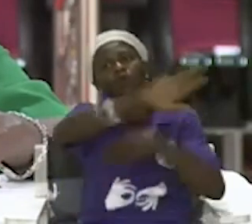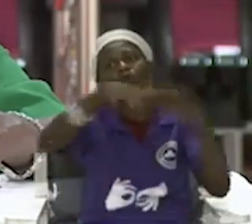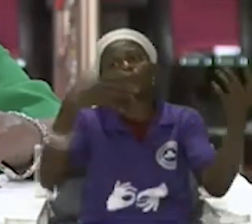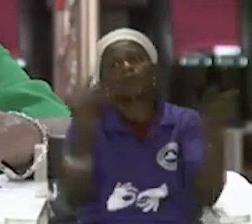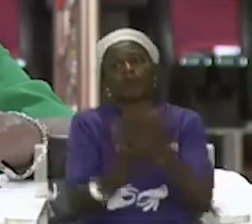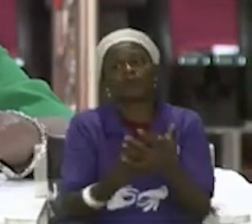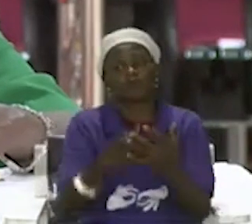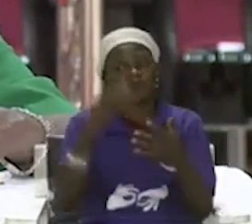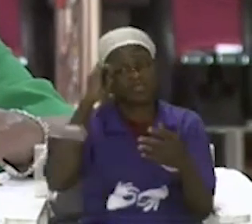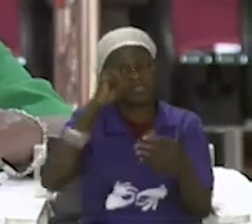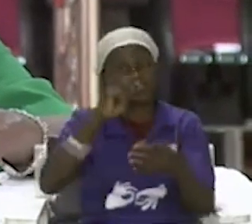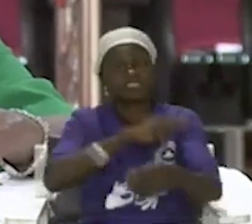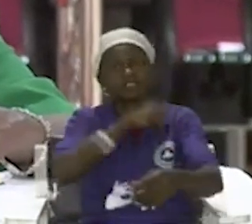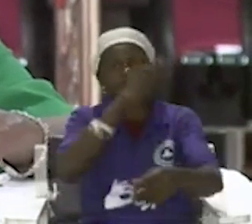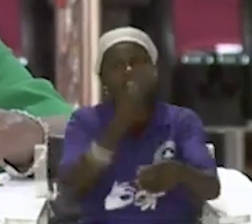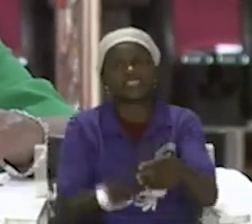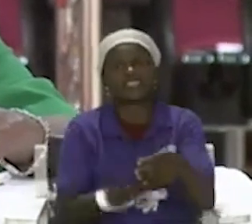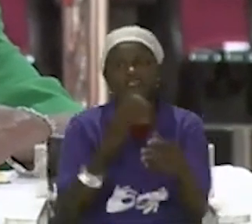his might.